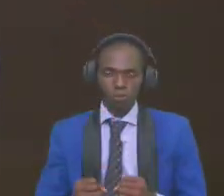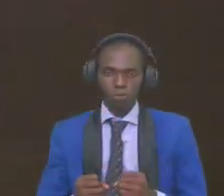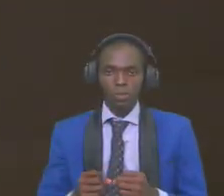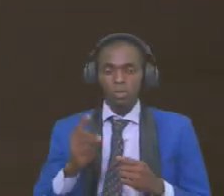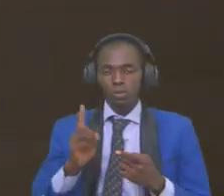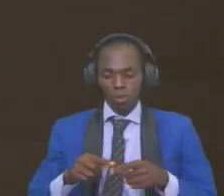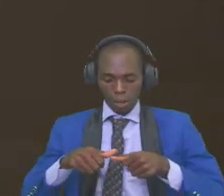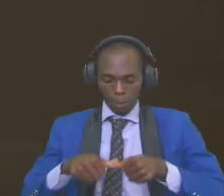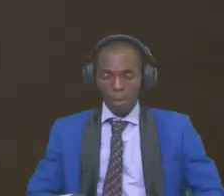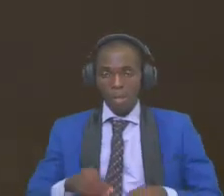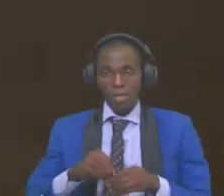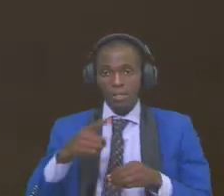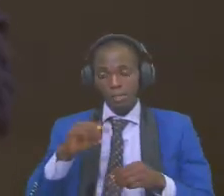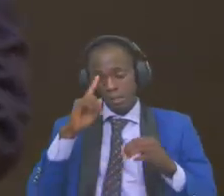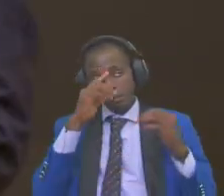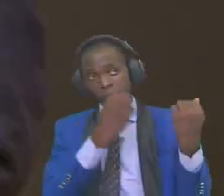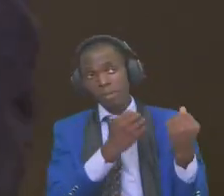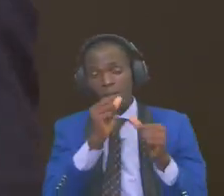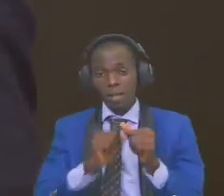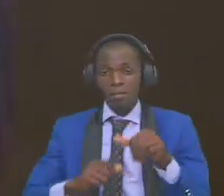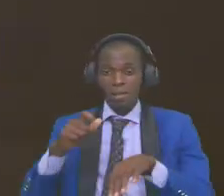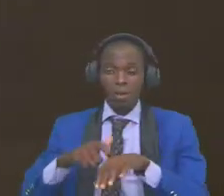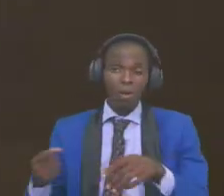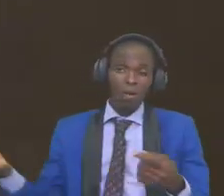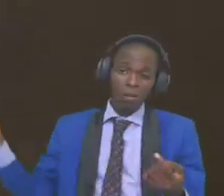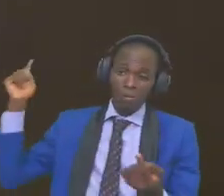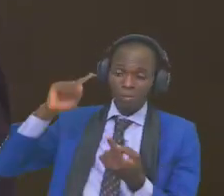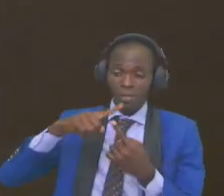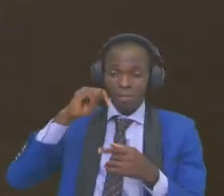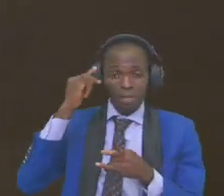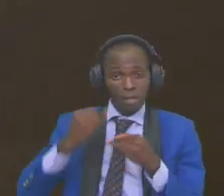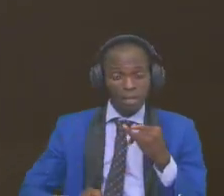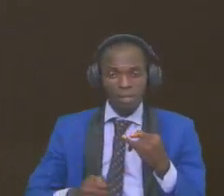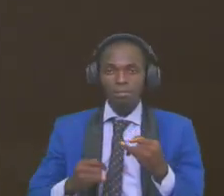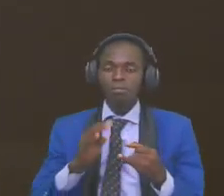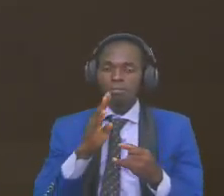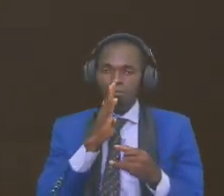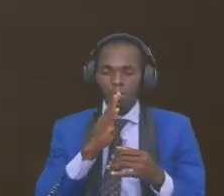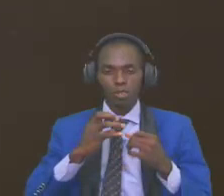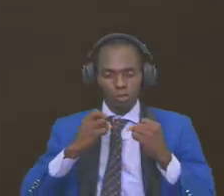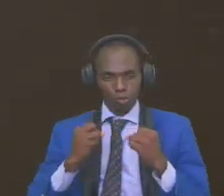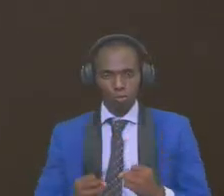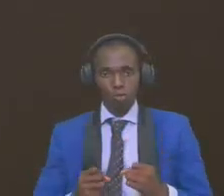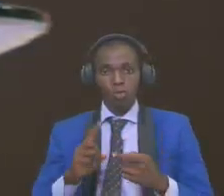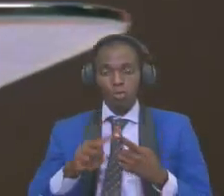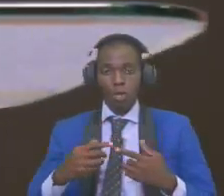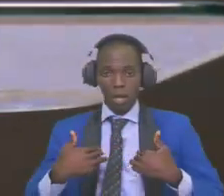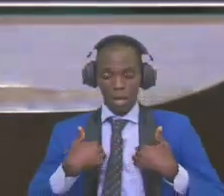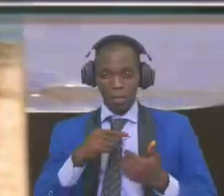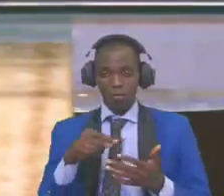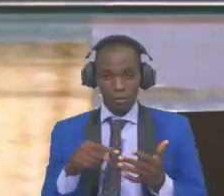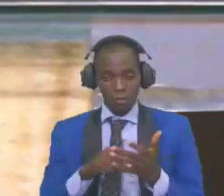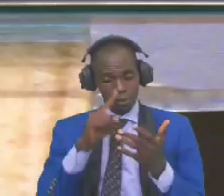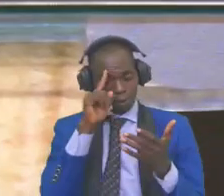the faith every time unto the end. Be strong to have conviction and